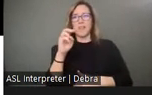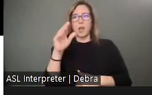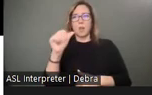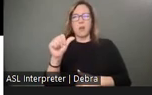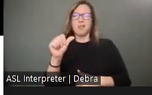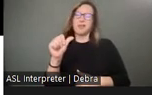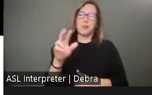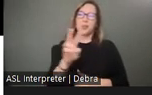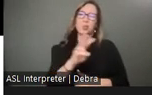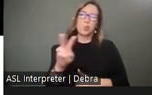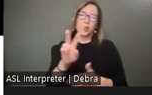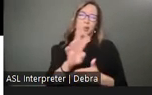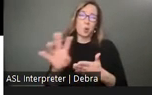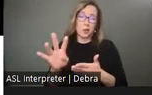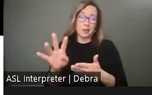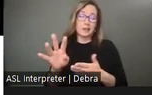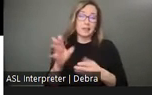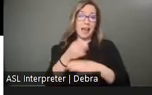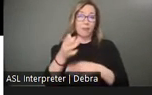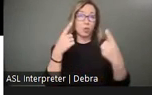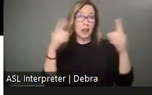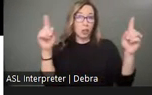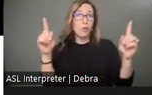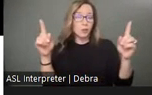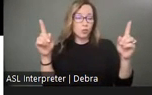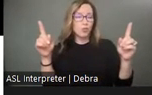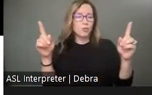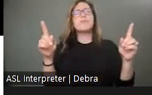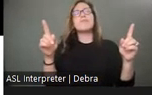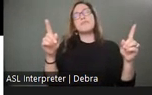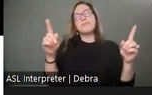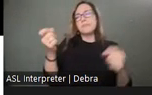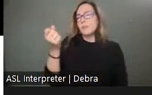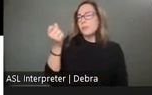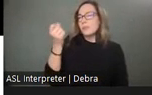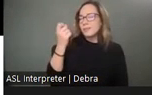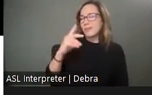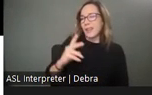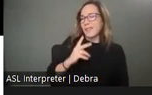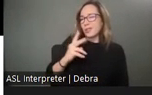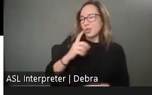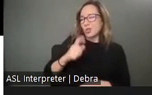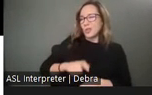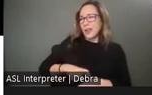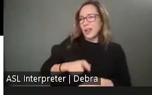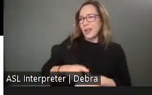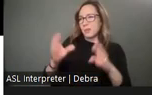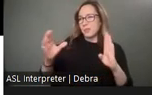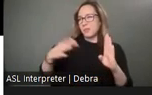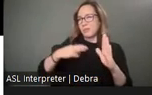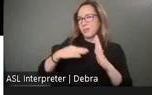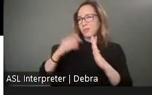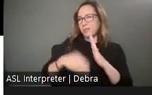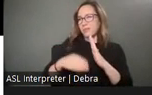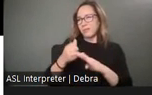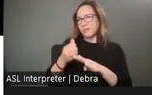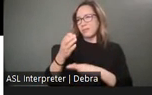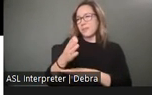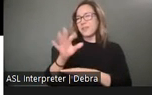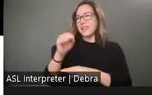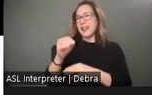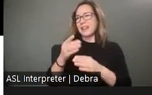2 to 4 weeks post-declaration, though the official time to submit the DCM application is 90 days